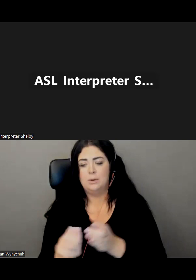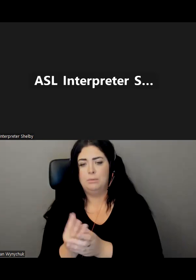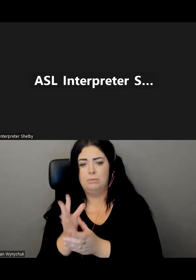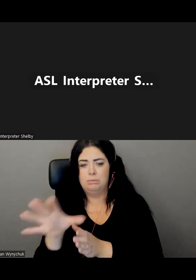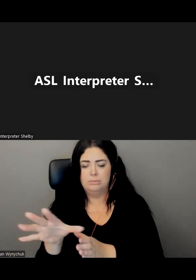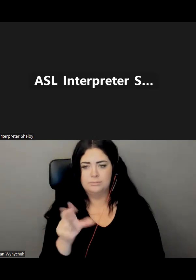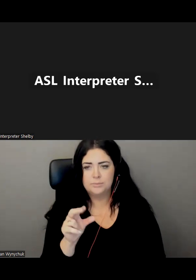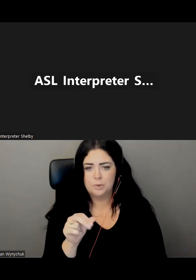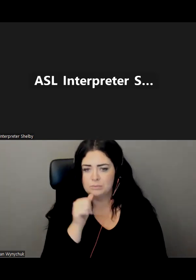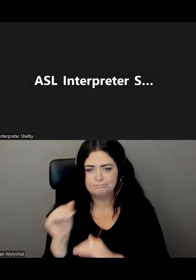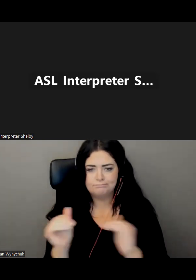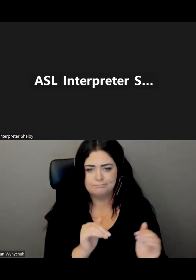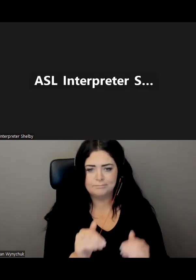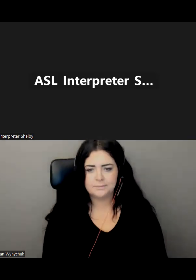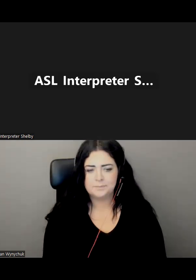plant.